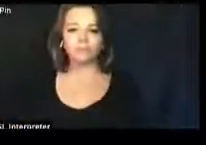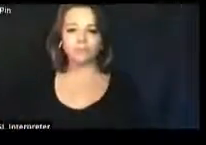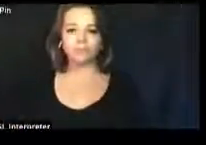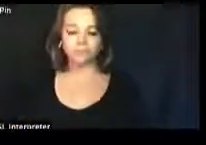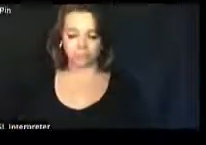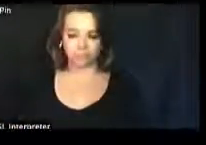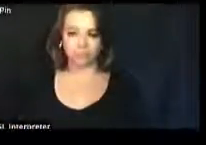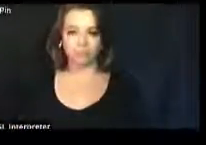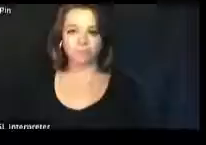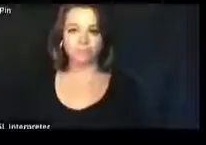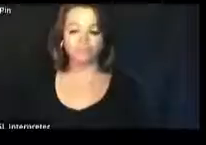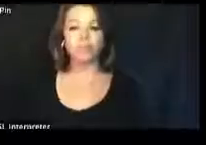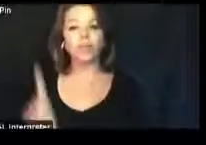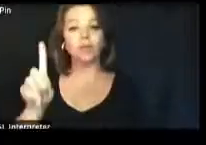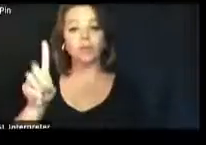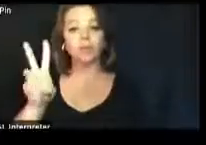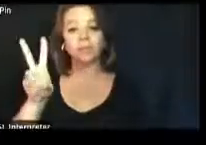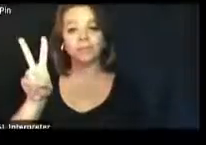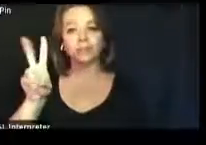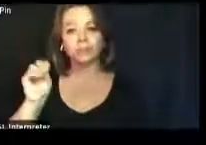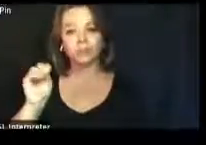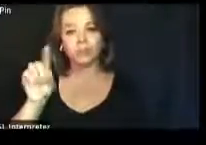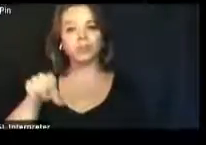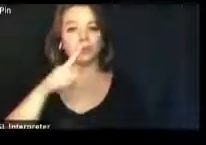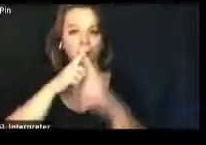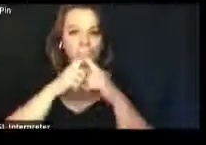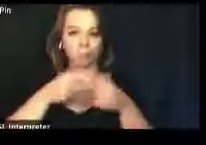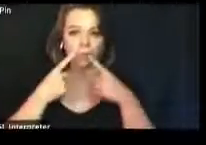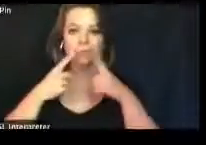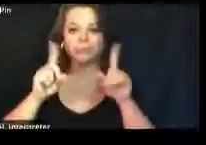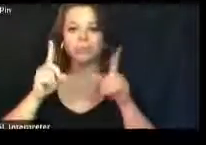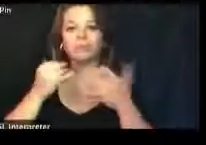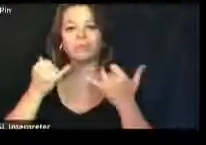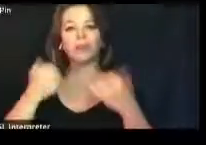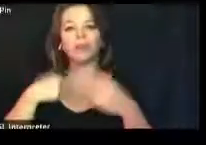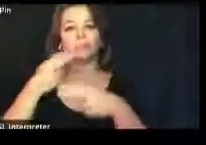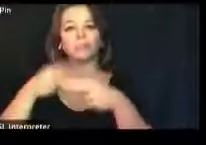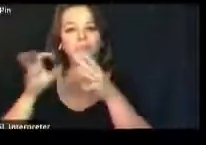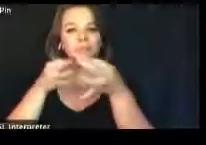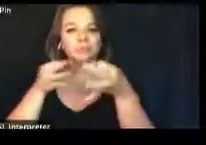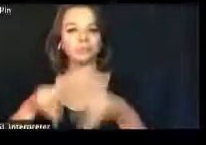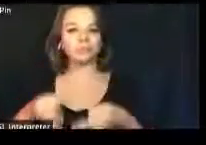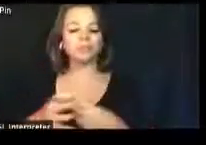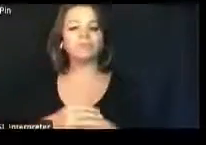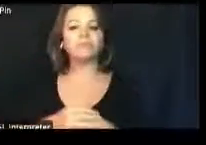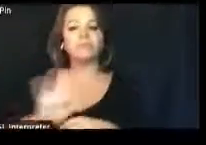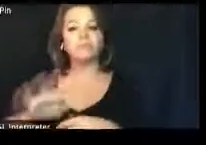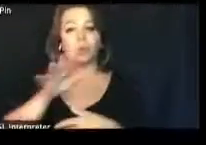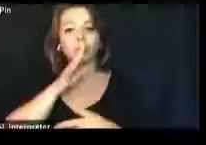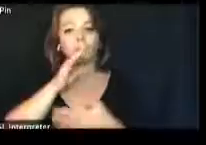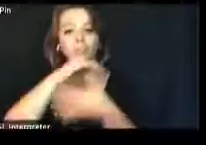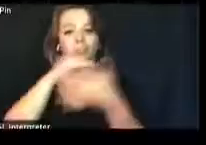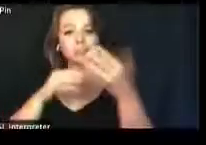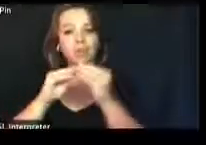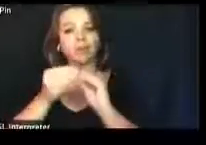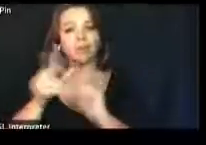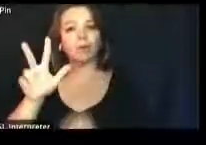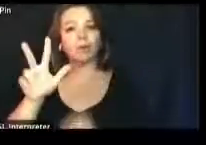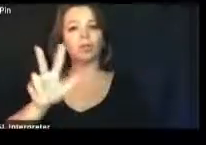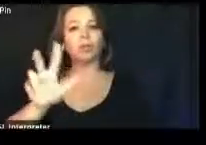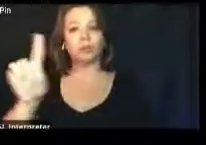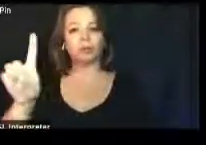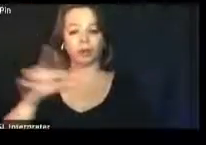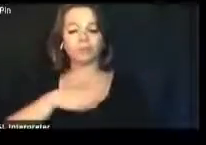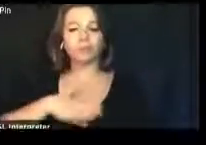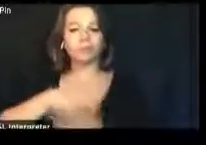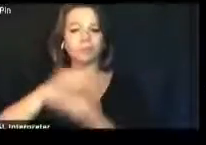Caller 1620, you are unmuted. I have a couple of brief instructions for you. Your speaker order number will be 31. If you'll please make note